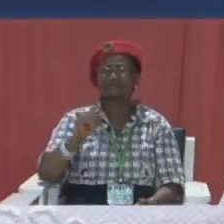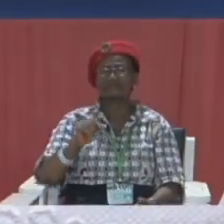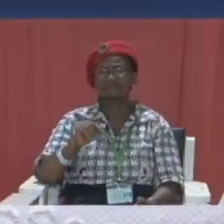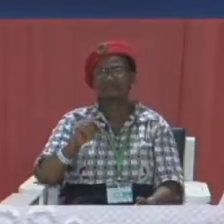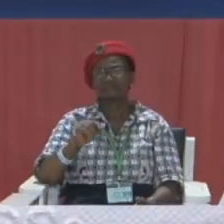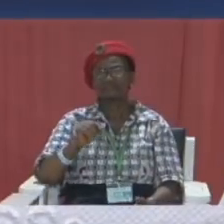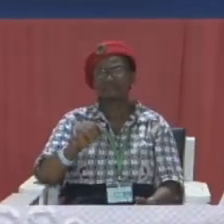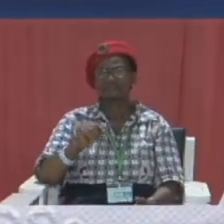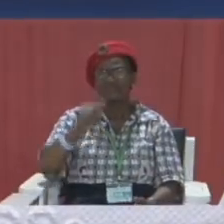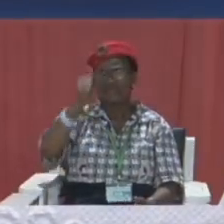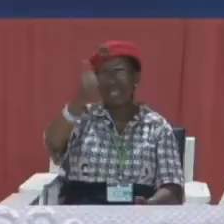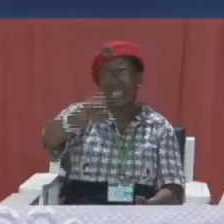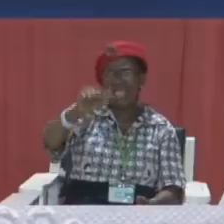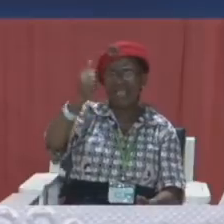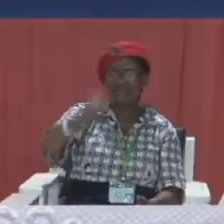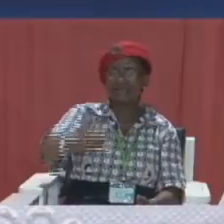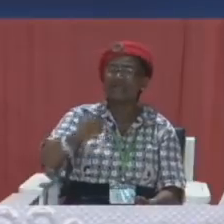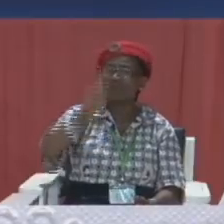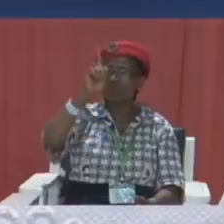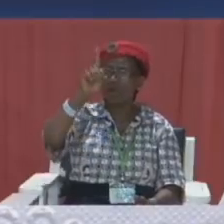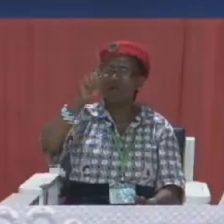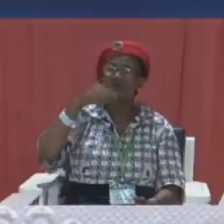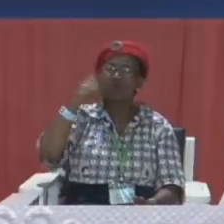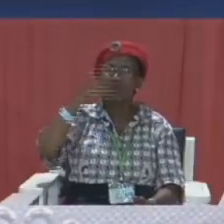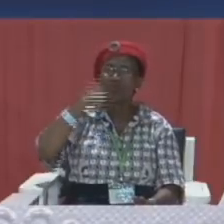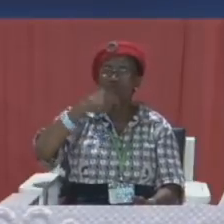anyone who complains